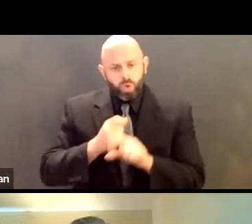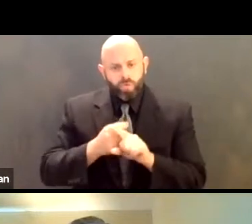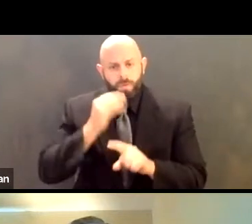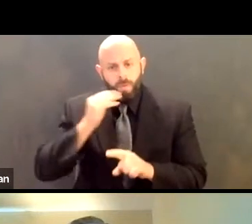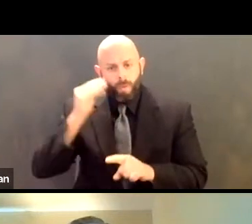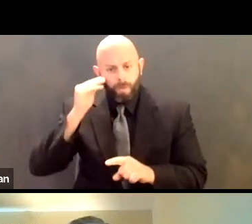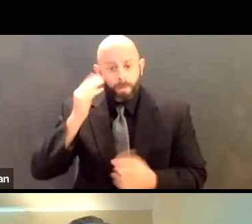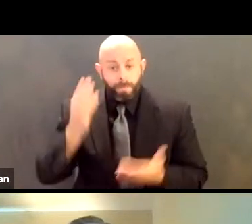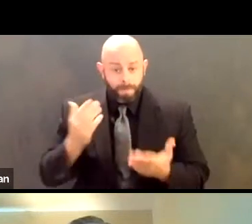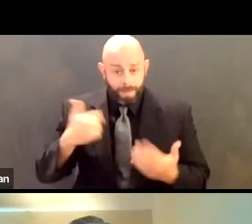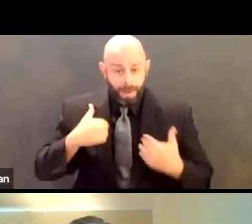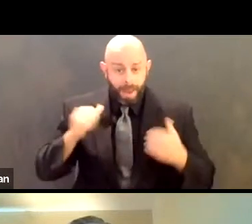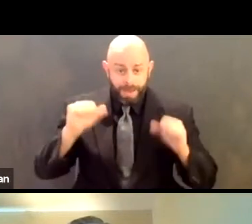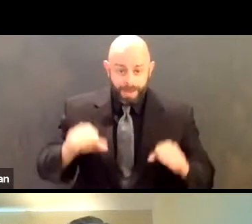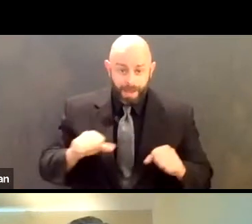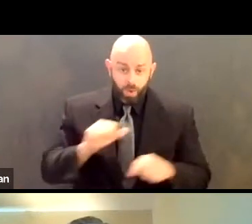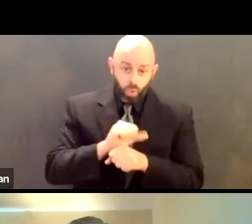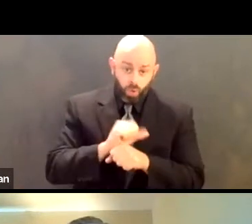work from home and have